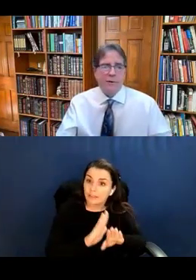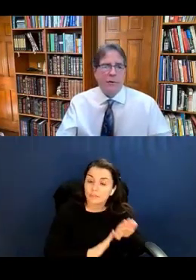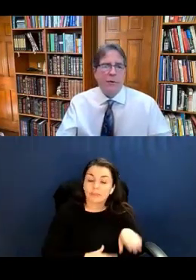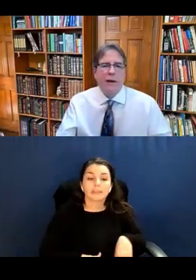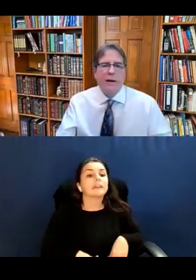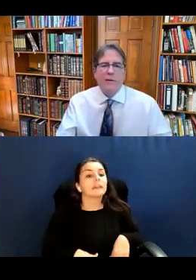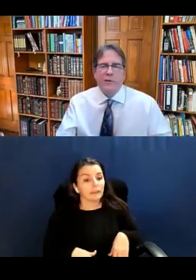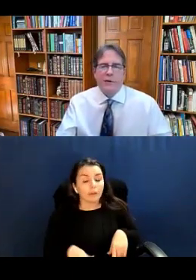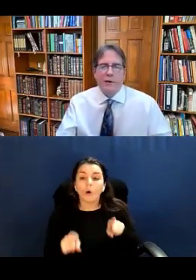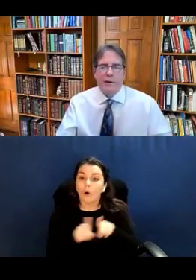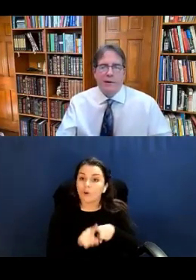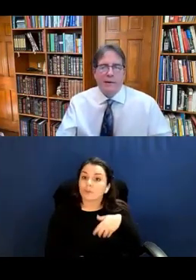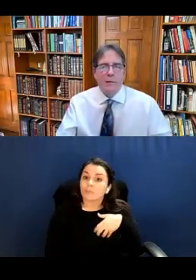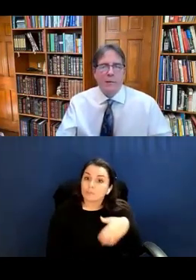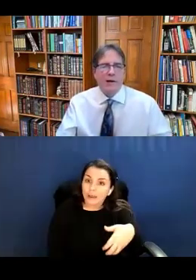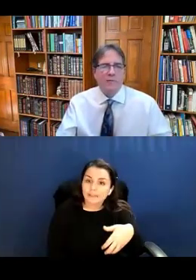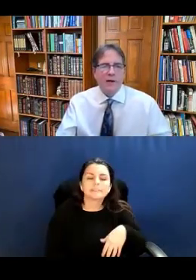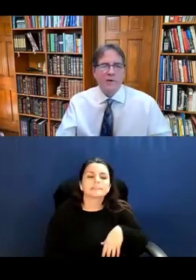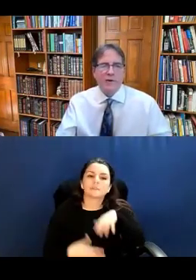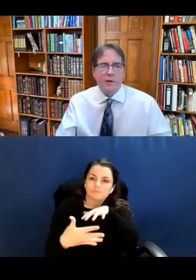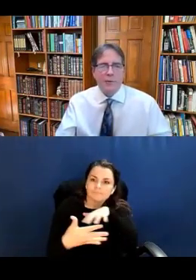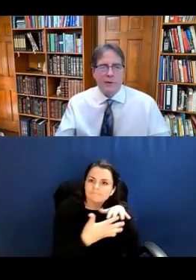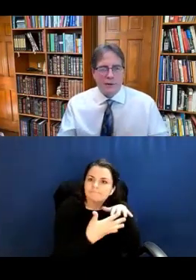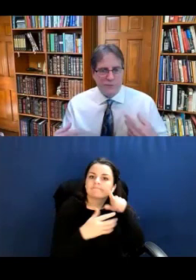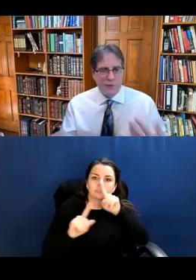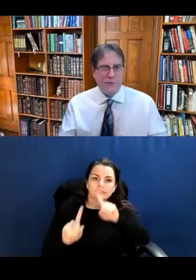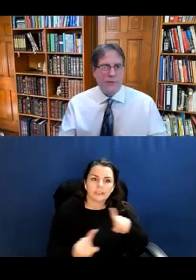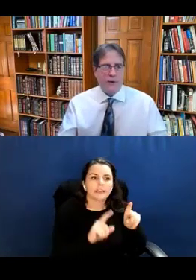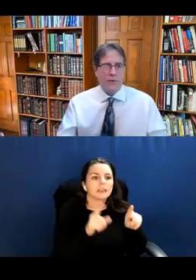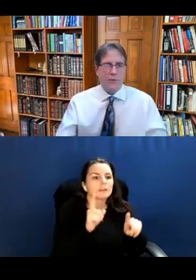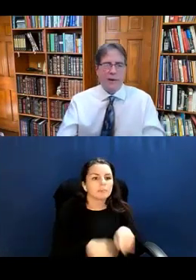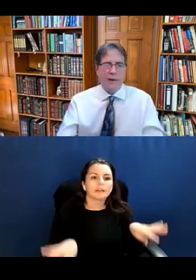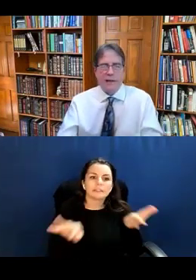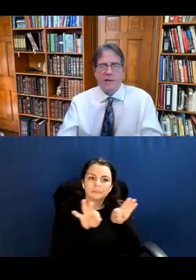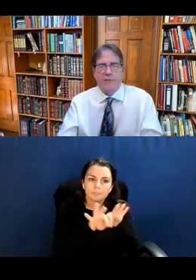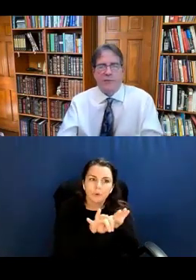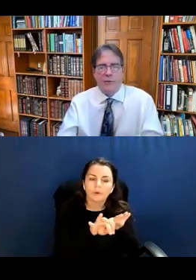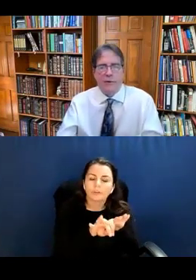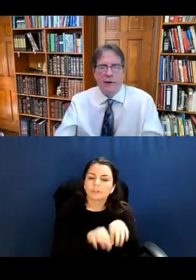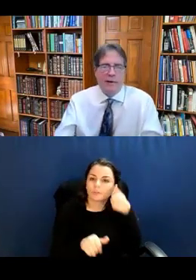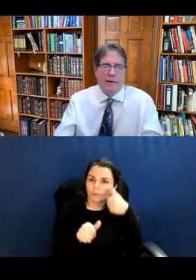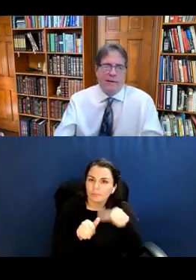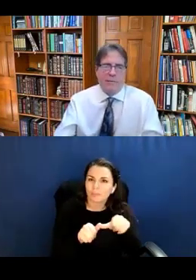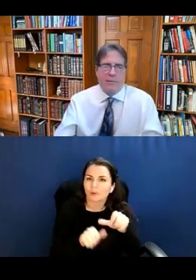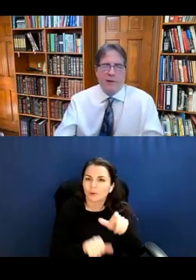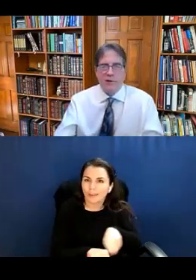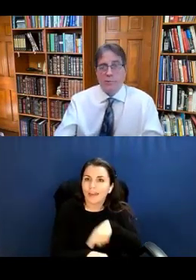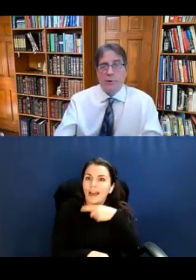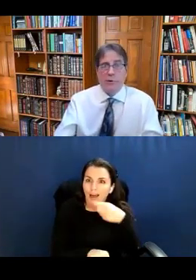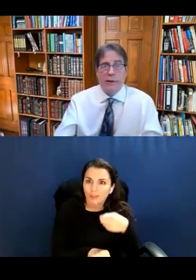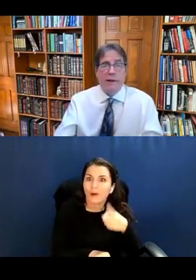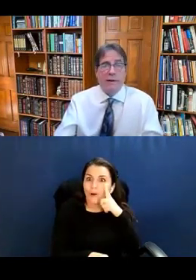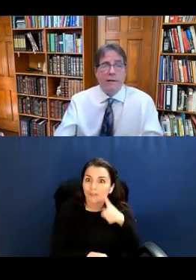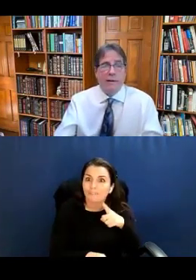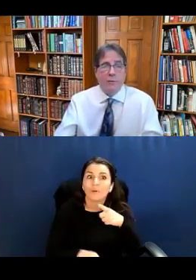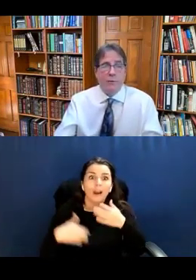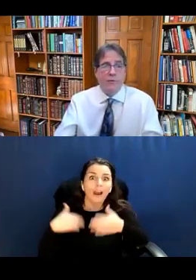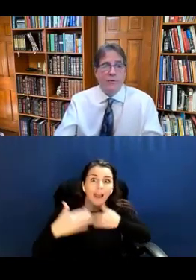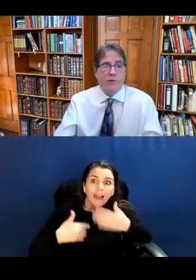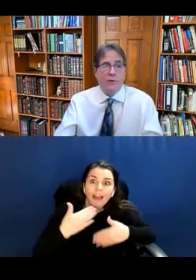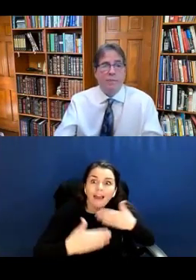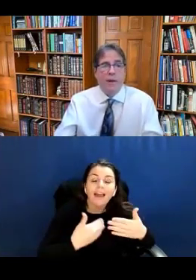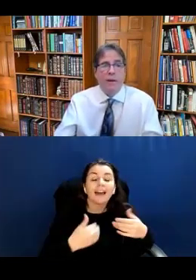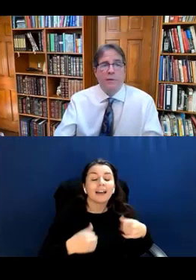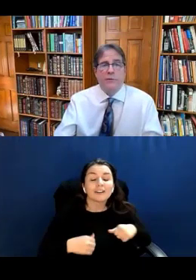perinatology. So this is a mnemonic device to help you get a feel for how long it takes for an application to percolate in the